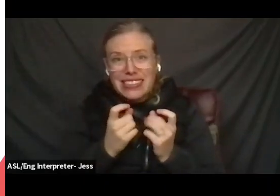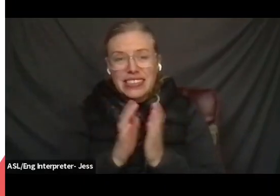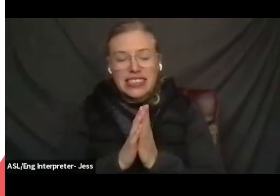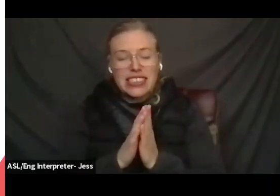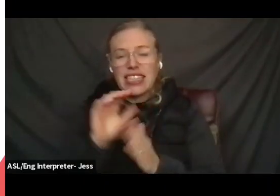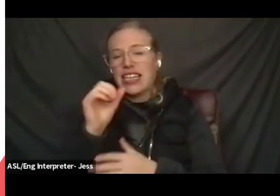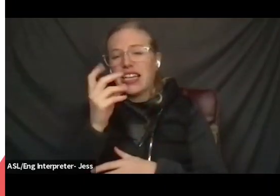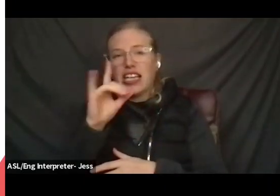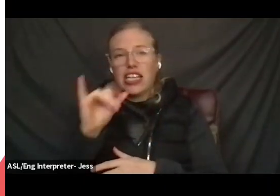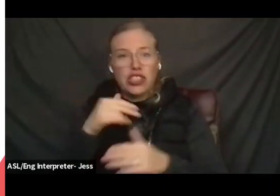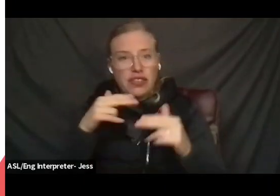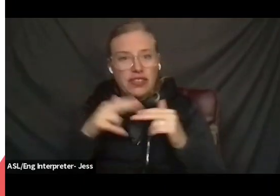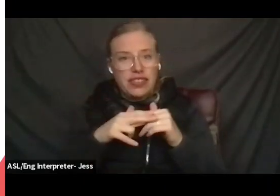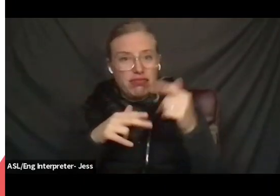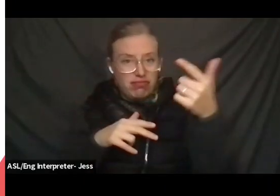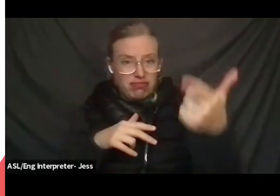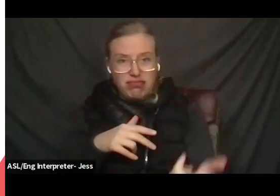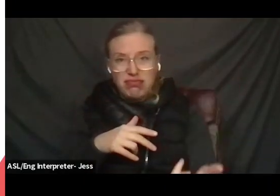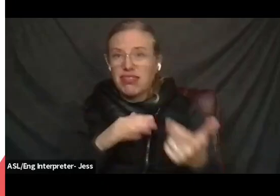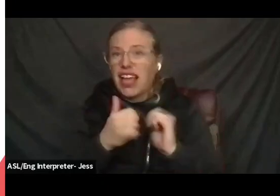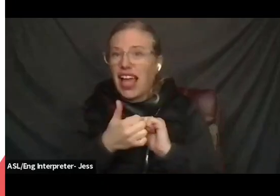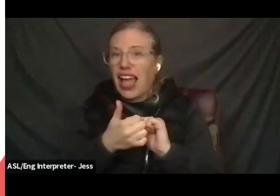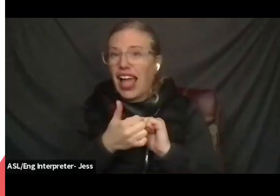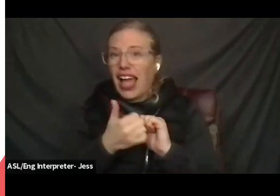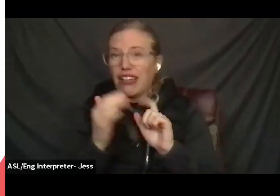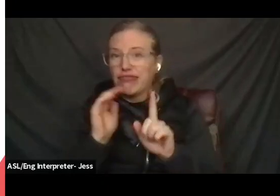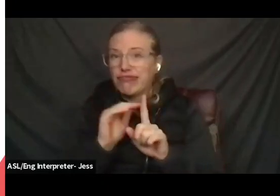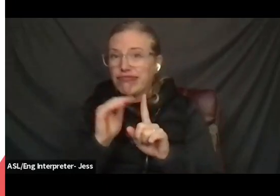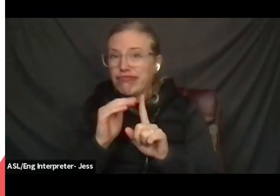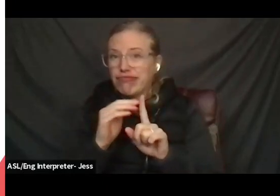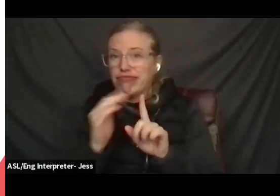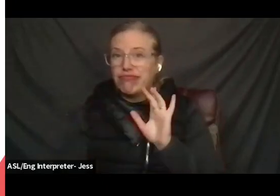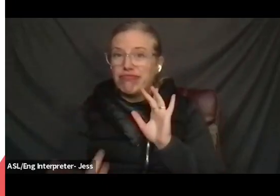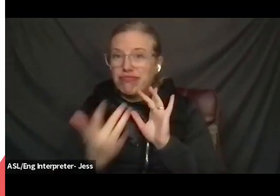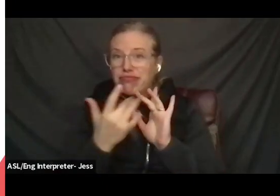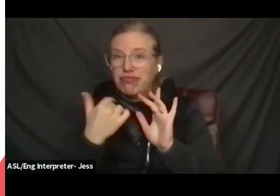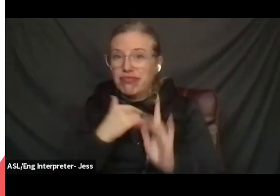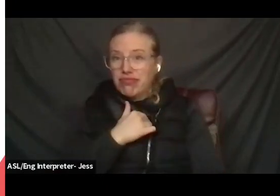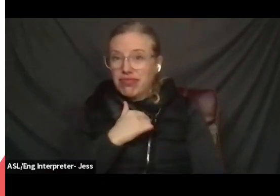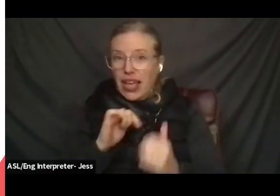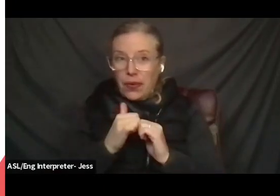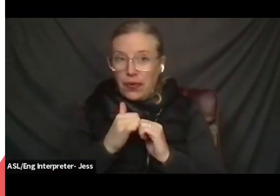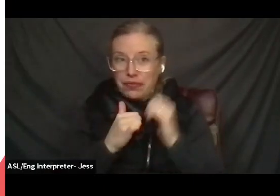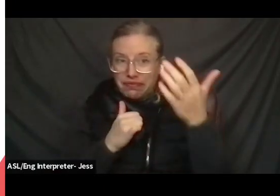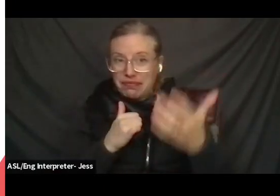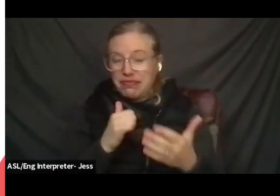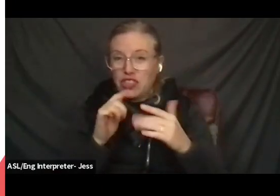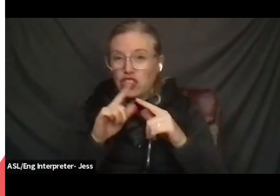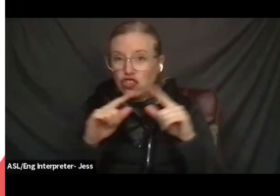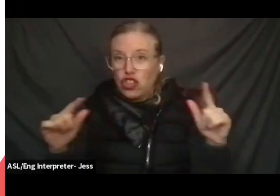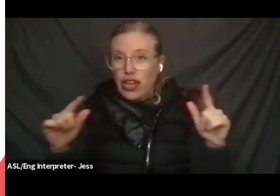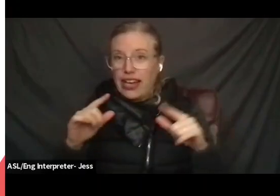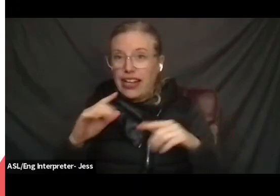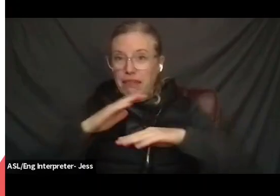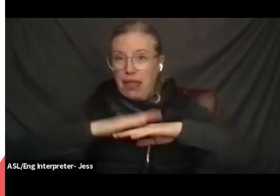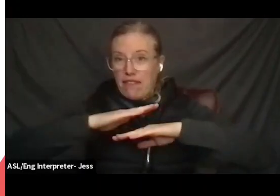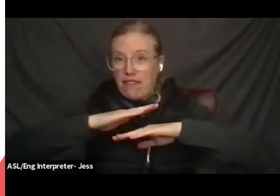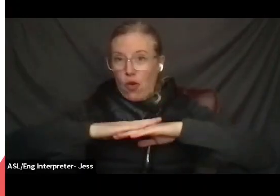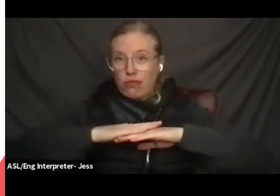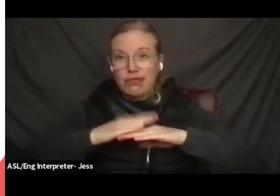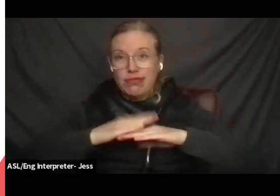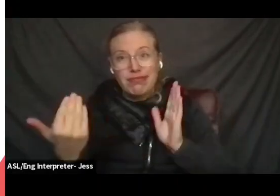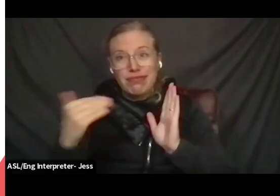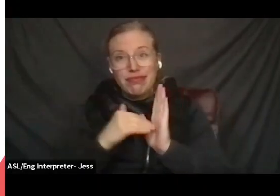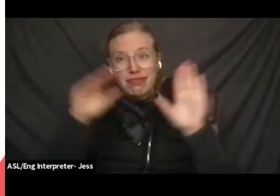Ashley's got on the slide there, ways that you can just for some reminder of ways that you can connect with us on a variety of platforms. Again,